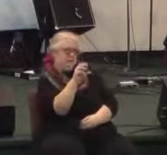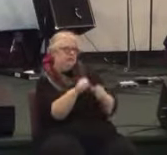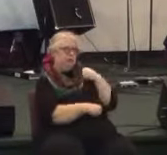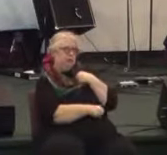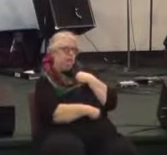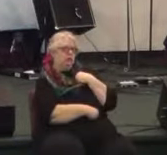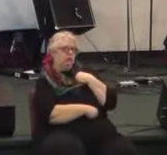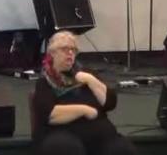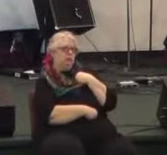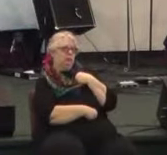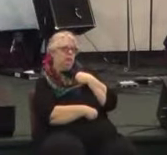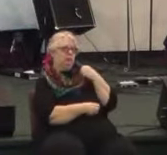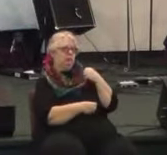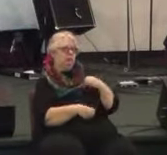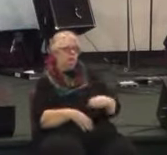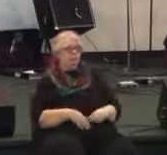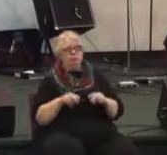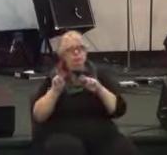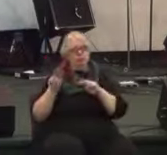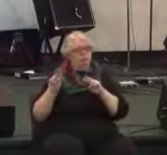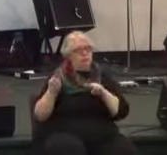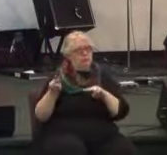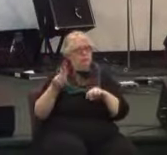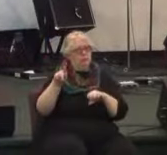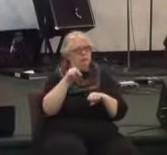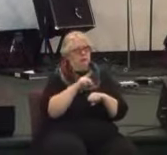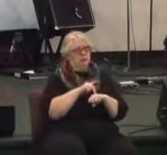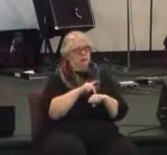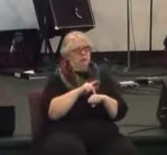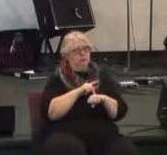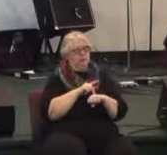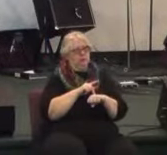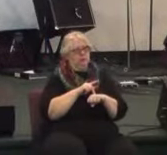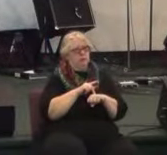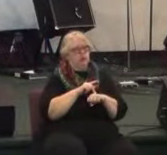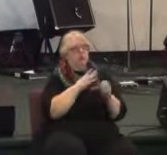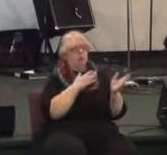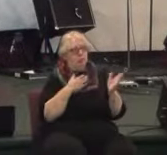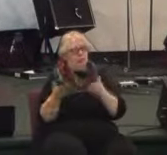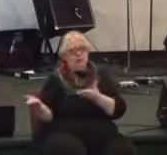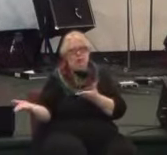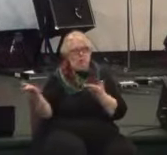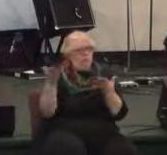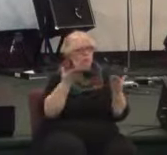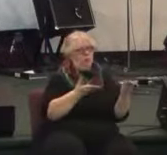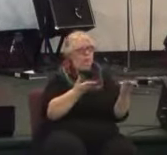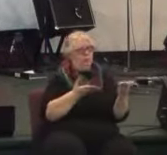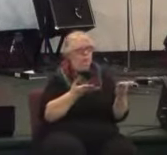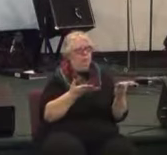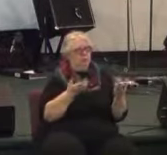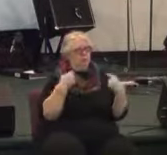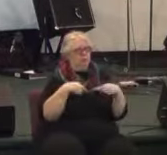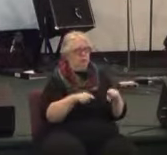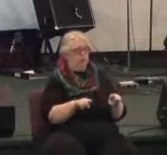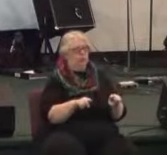trial after the Passover. Does that not sound how Jesus was treated and taken care of? So